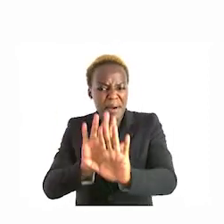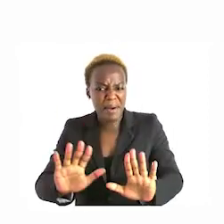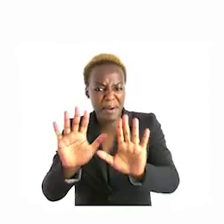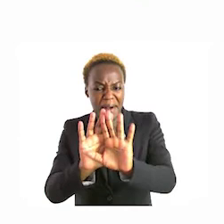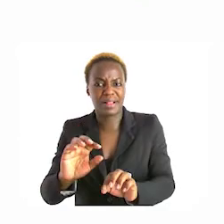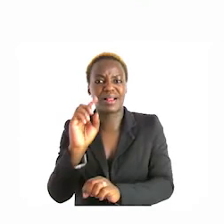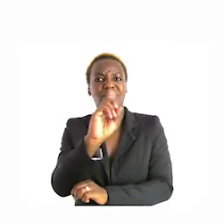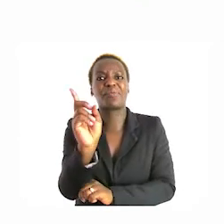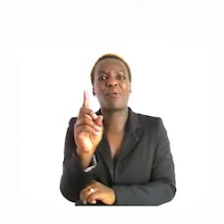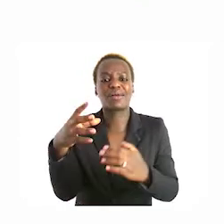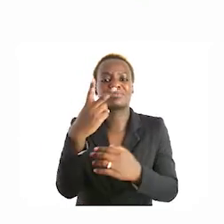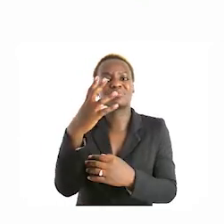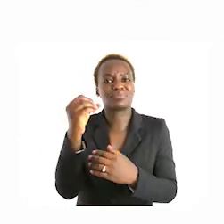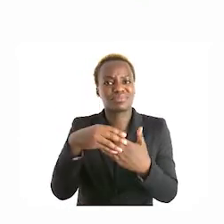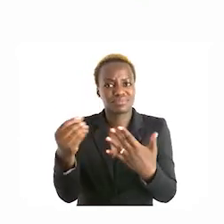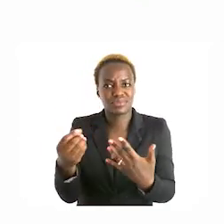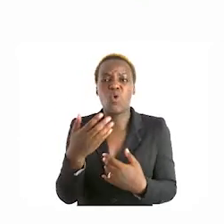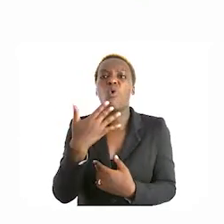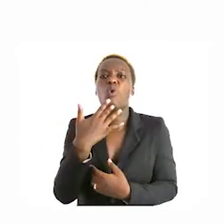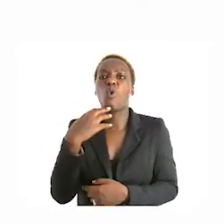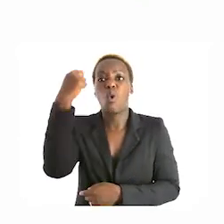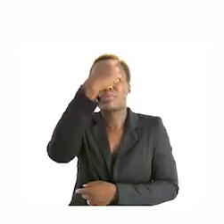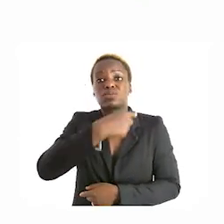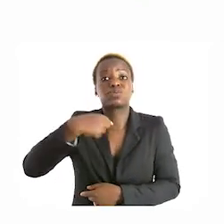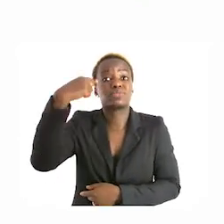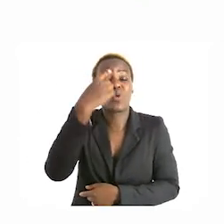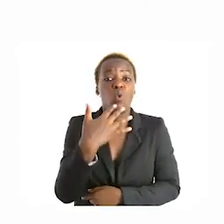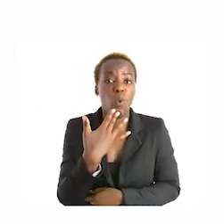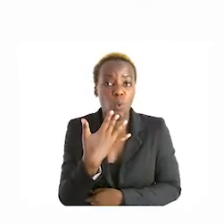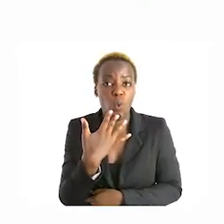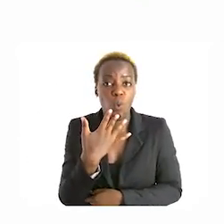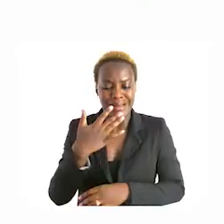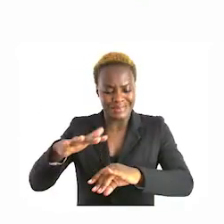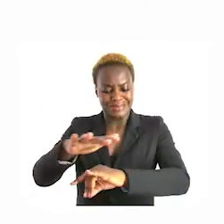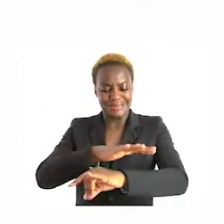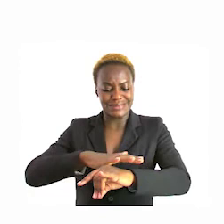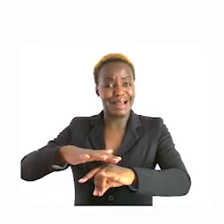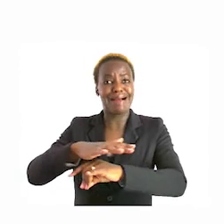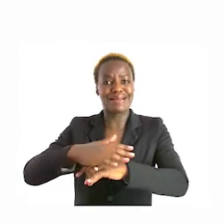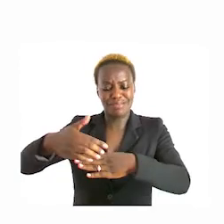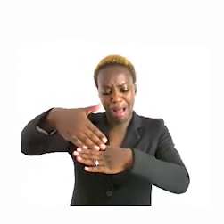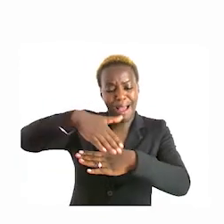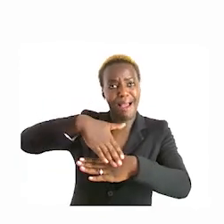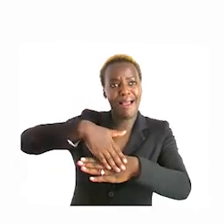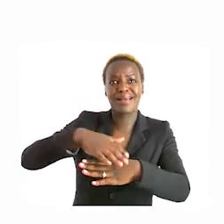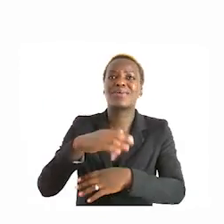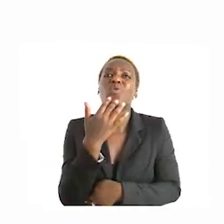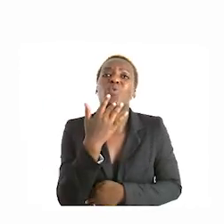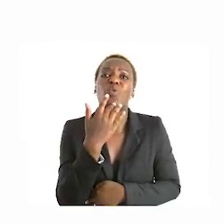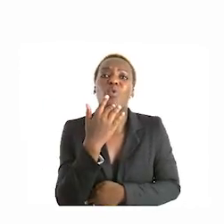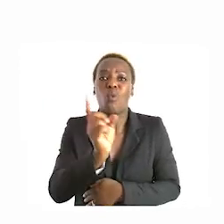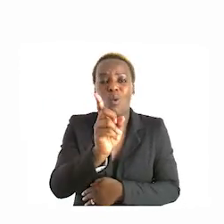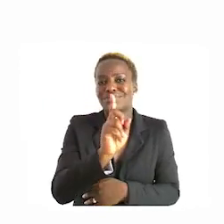the $20 note? Whose head is on the $20 note? The animal at the back. You know, you have to name for me the